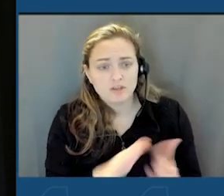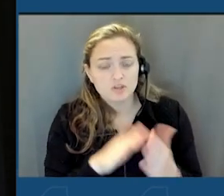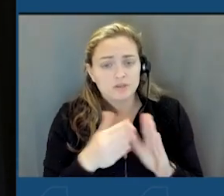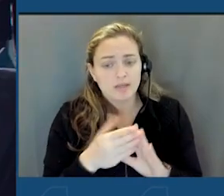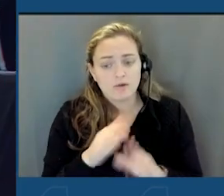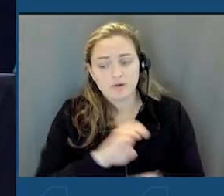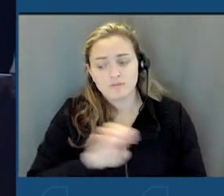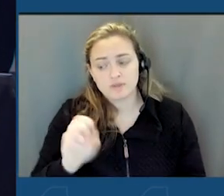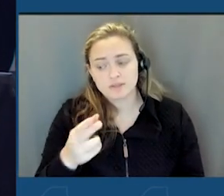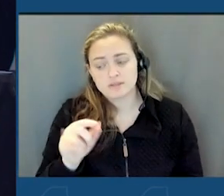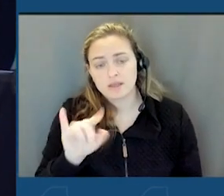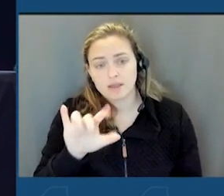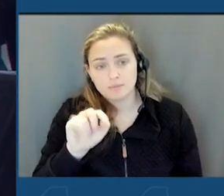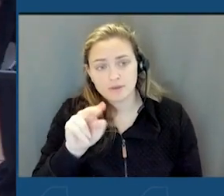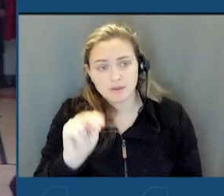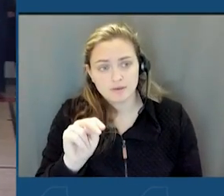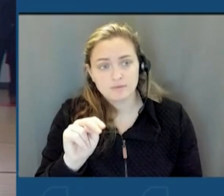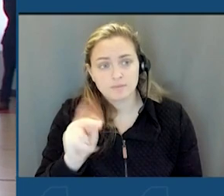Peter Van Scoyoc.